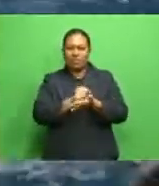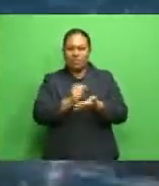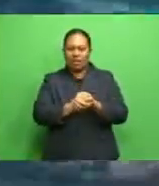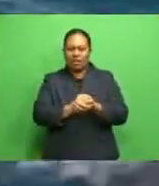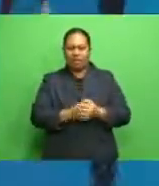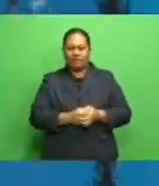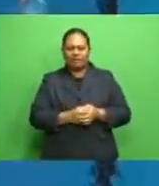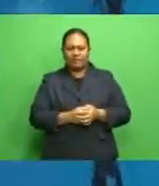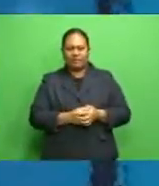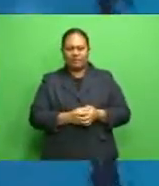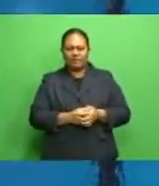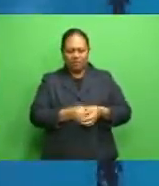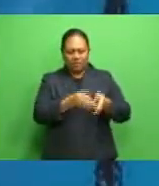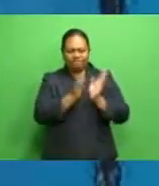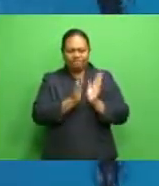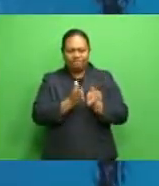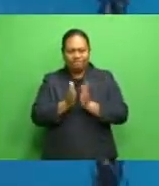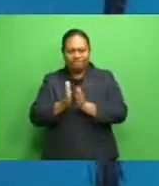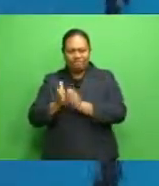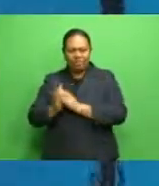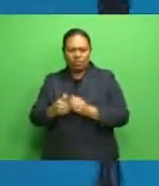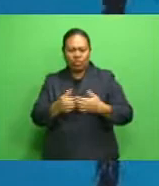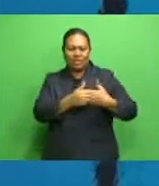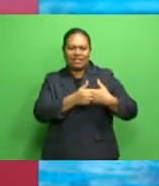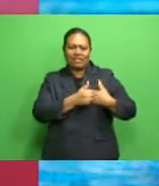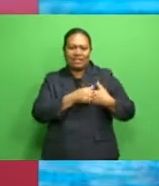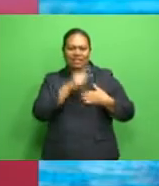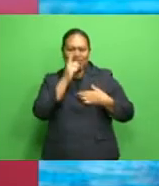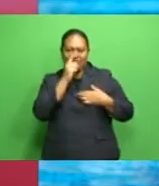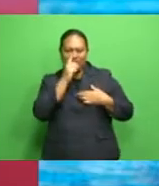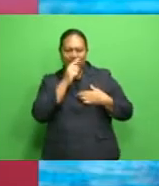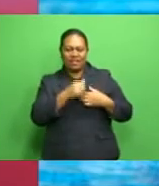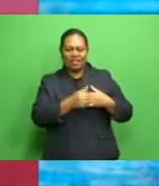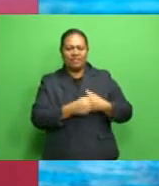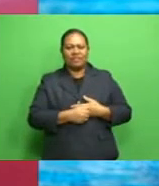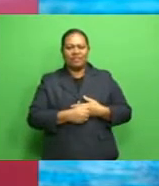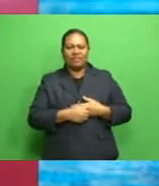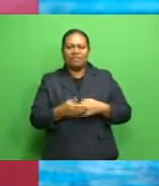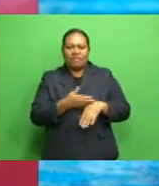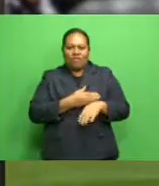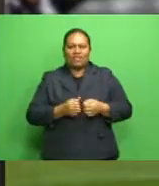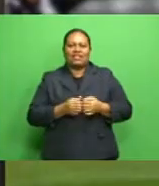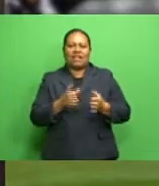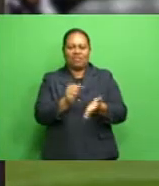plans that are in place to safeguard people before they actually start going on full trading.